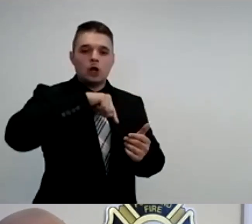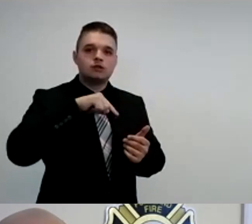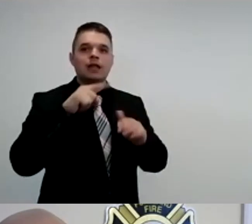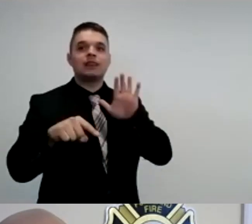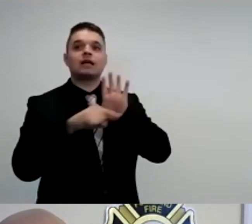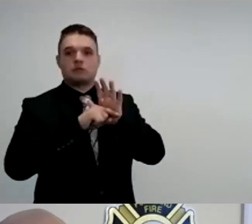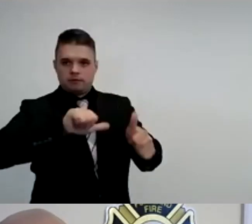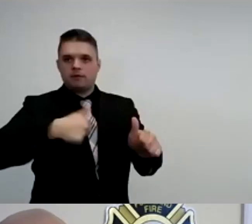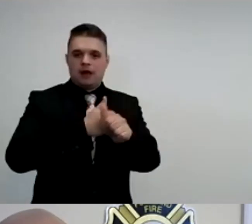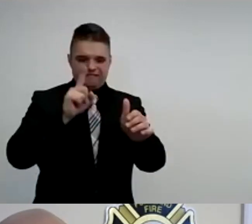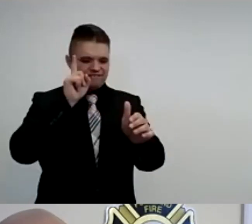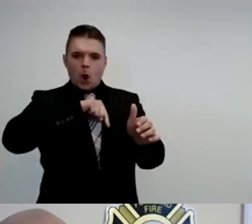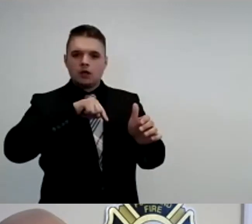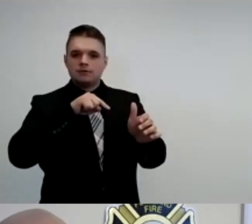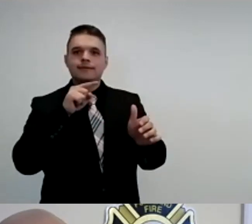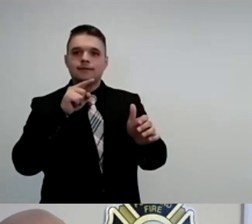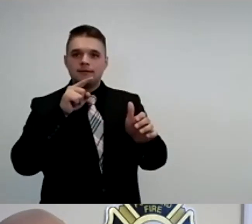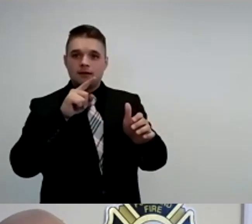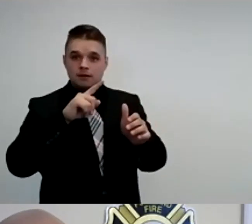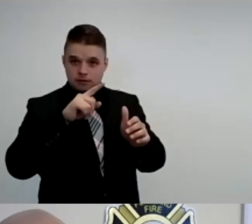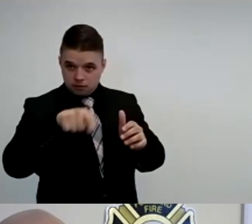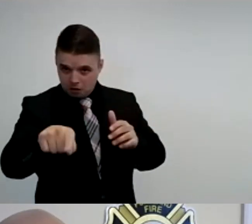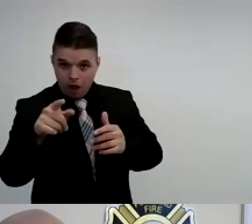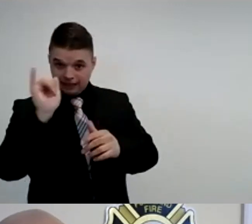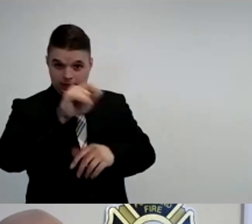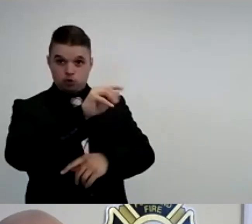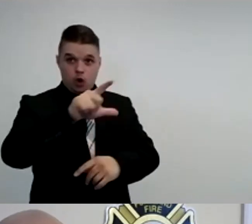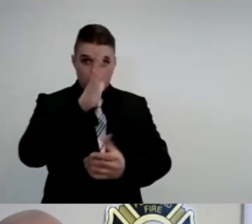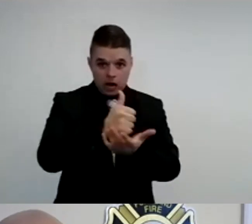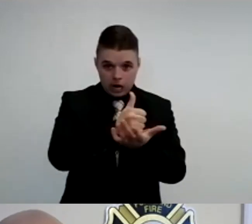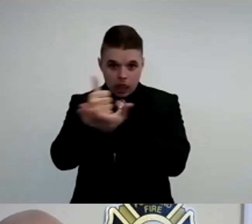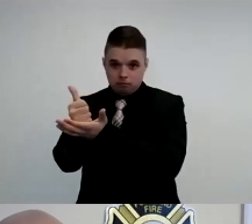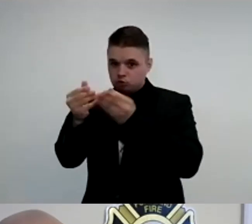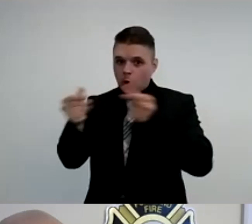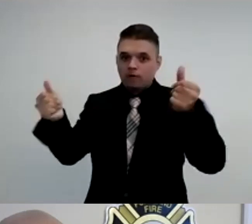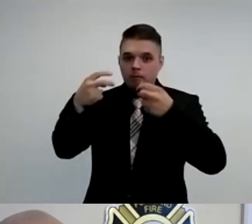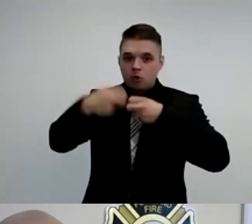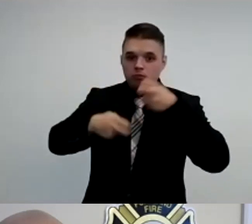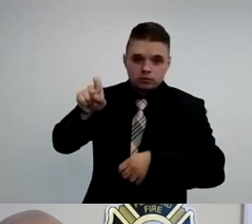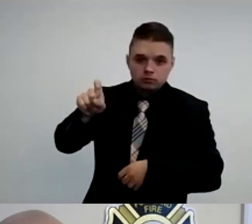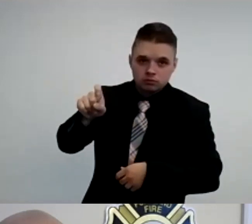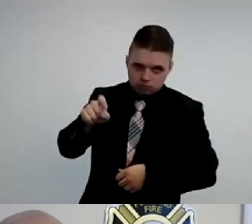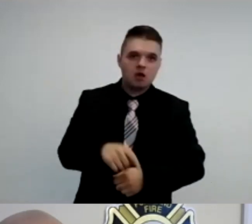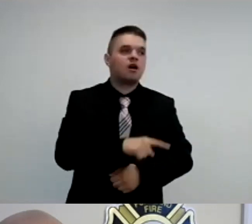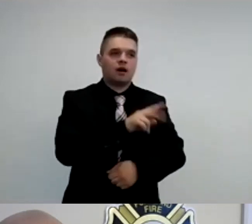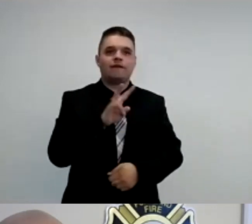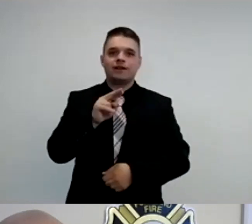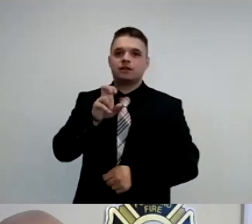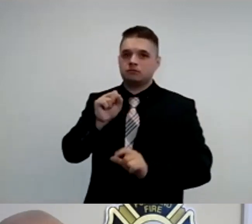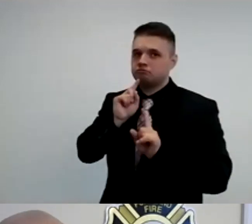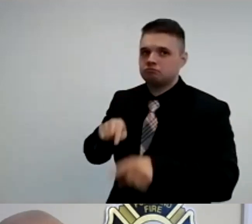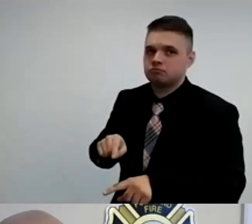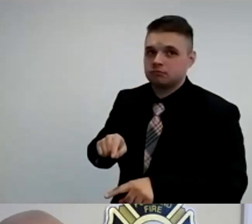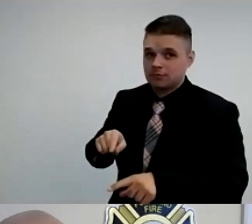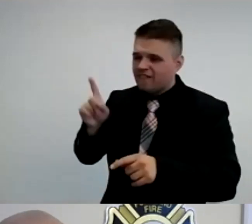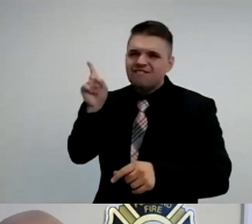if this tool might help with that issue? So thanks. I think by false negative, you're referring to